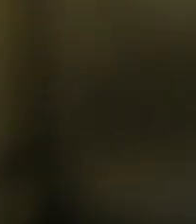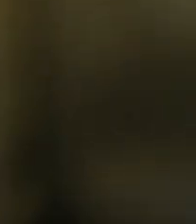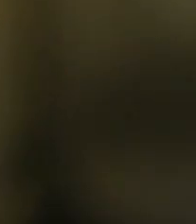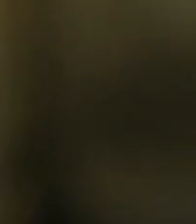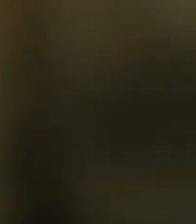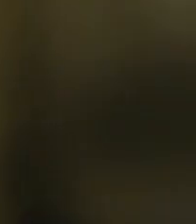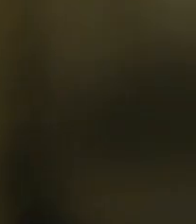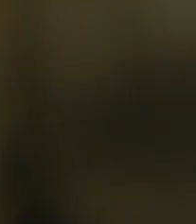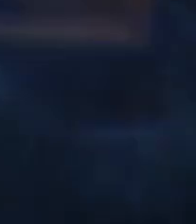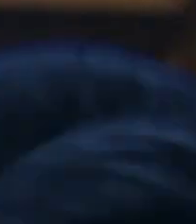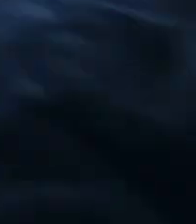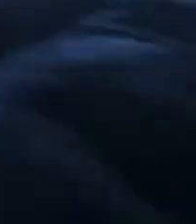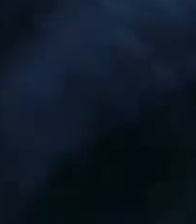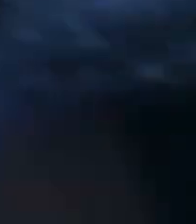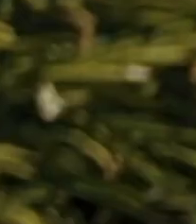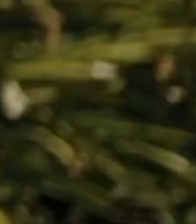alternative but to act.